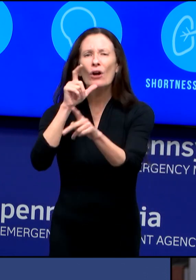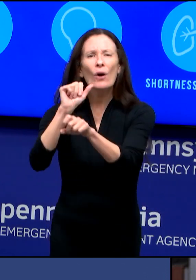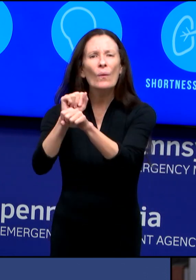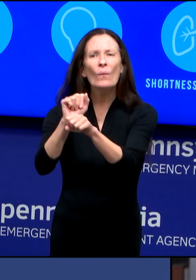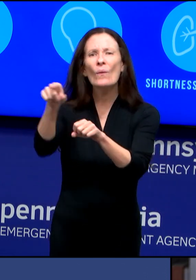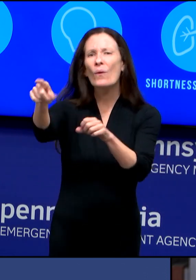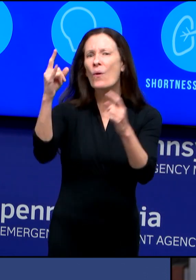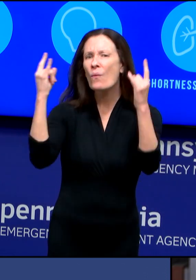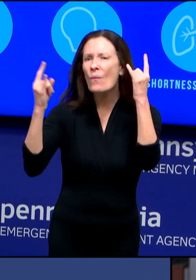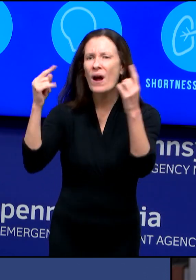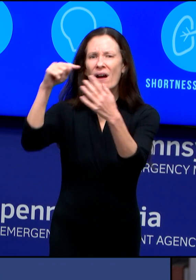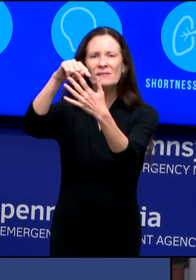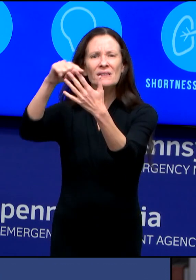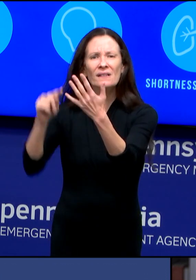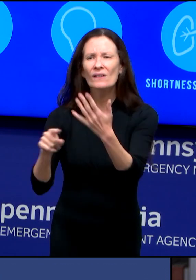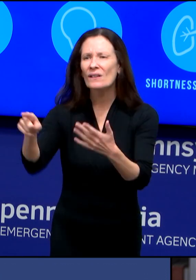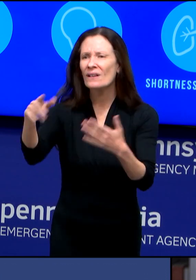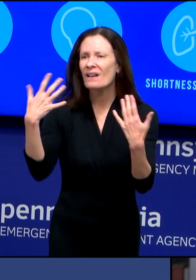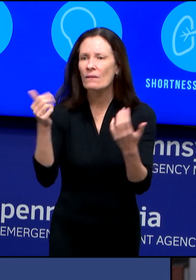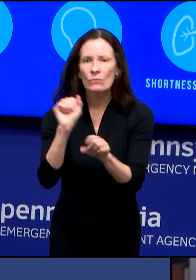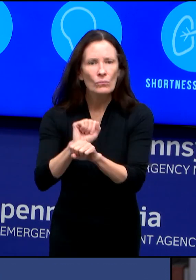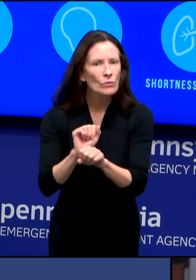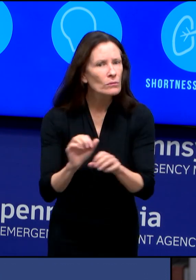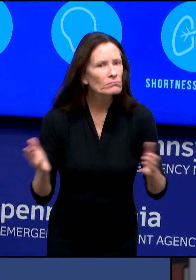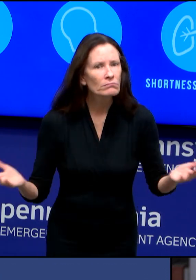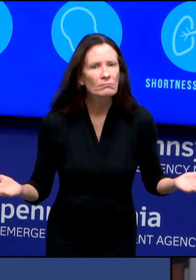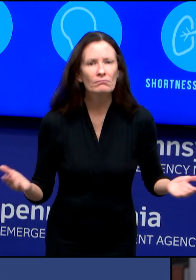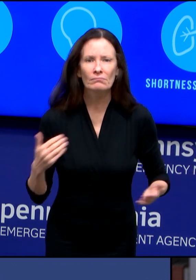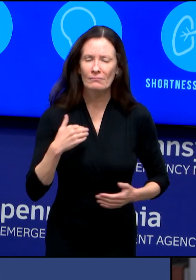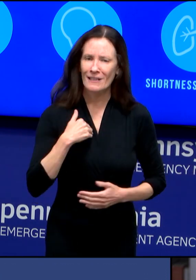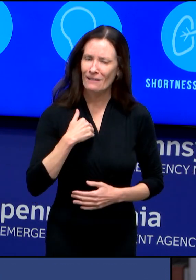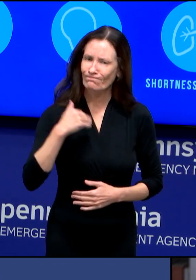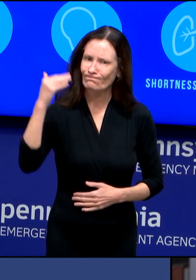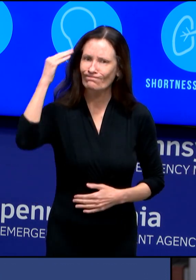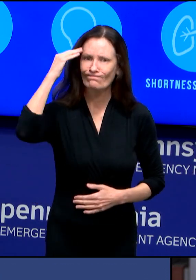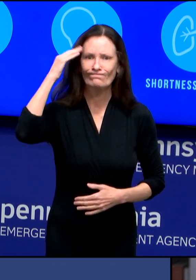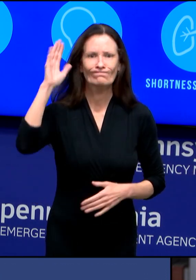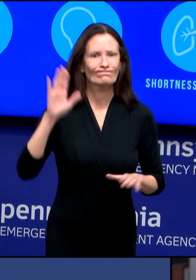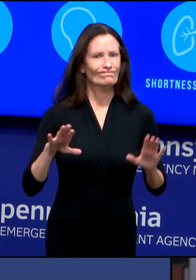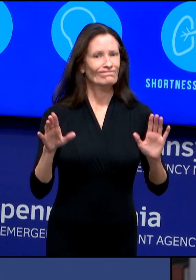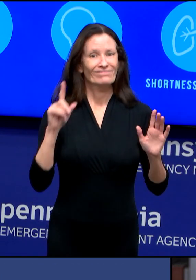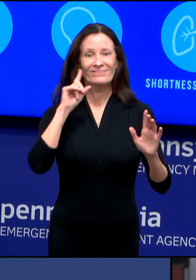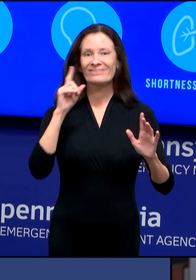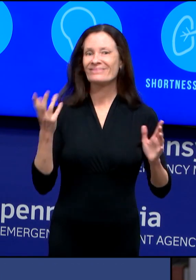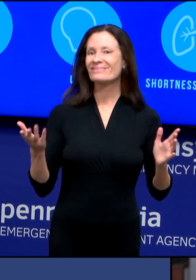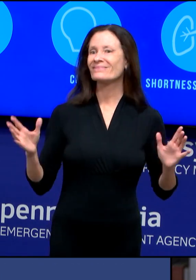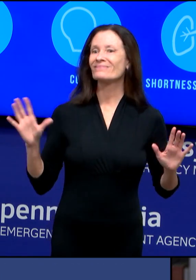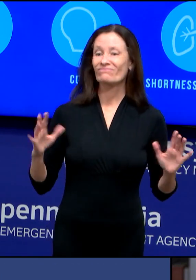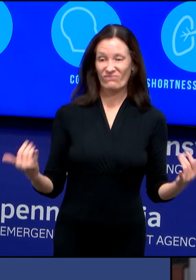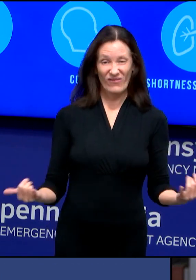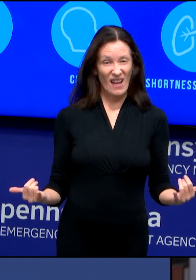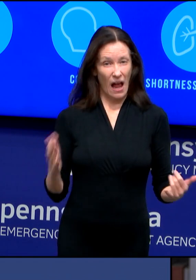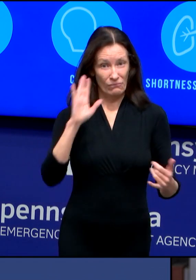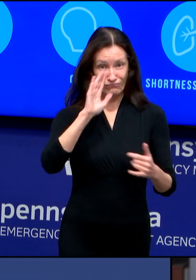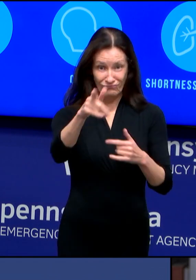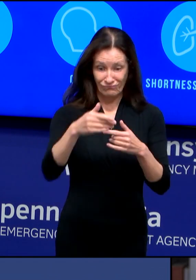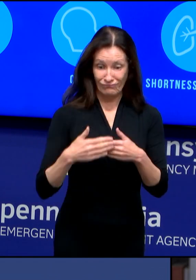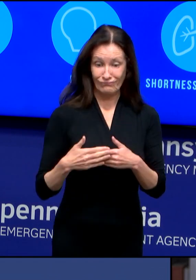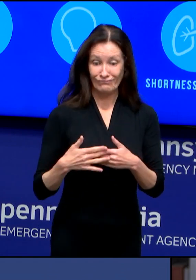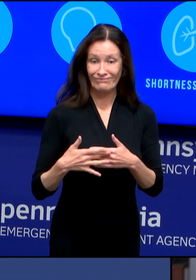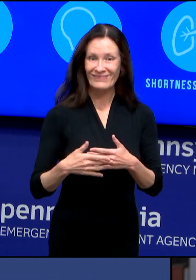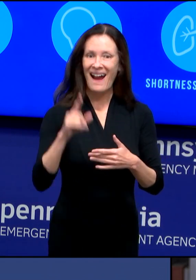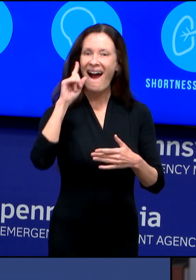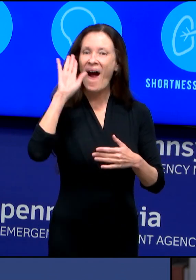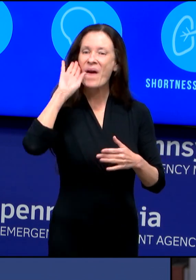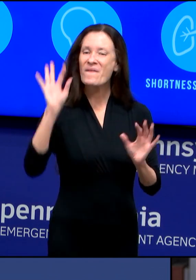Commonwealth of Pennsylvania will do everything in its power to help businesses and workers during this catastrophe. The point